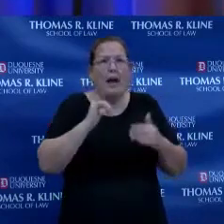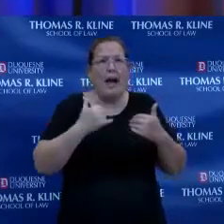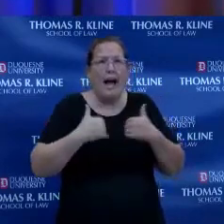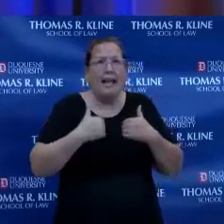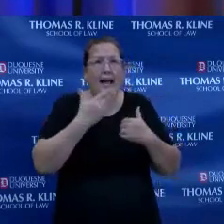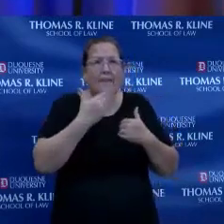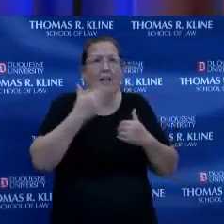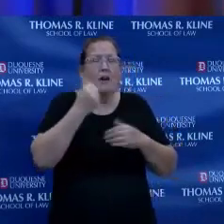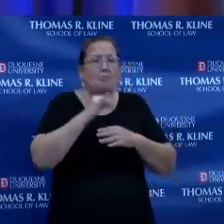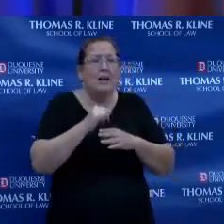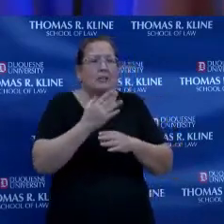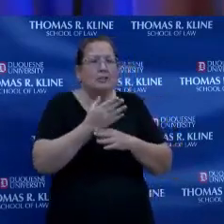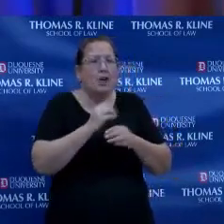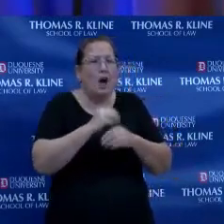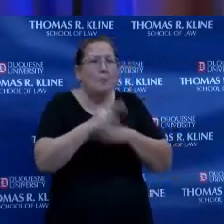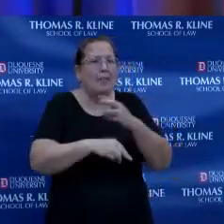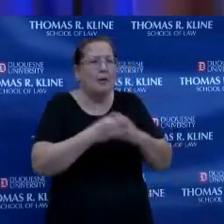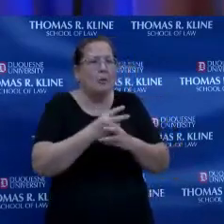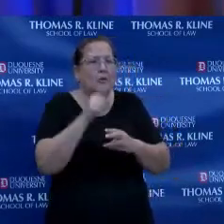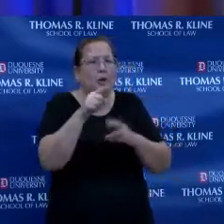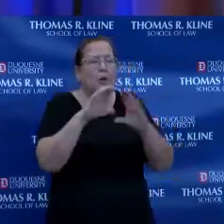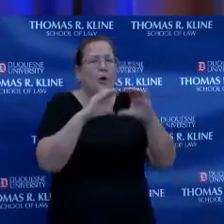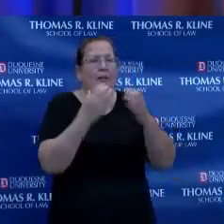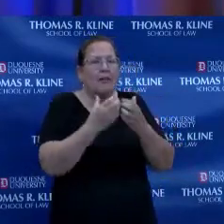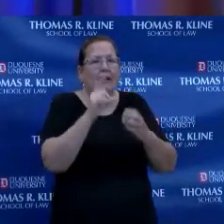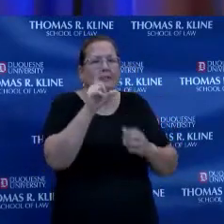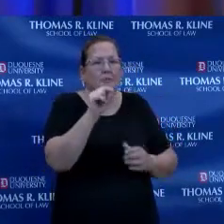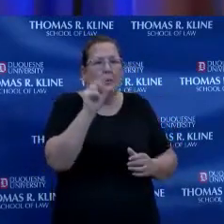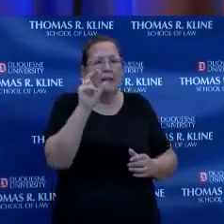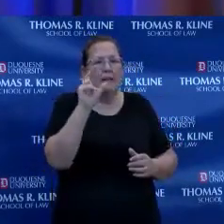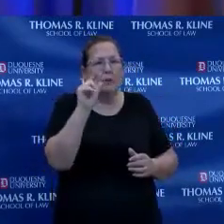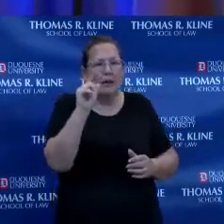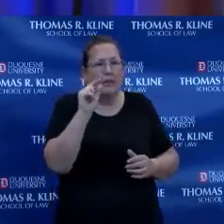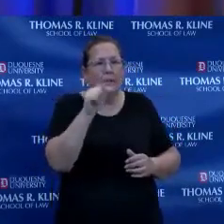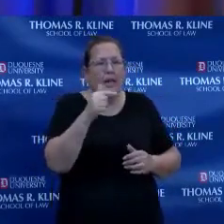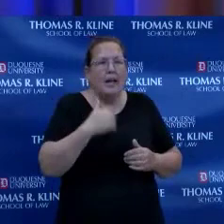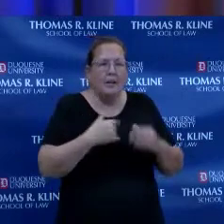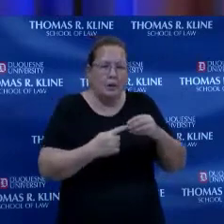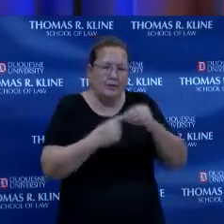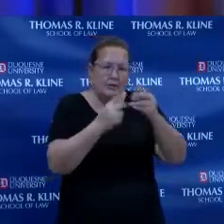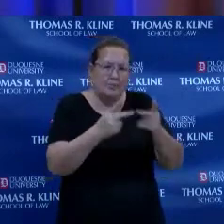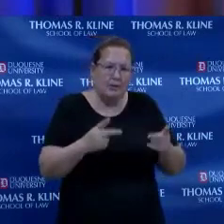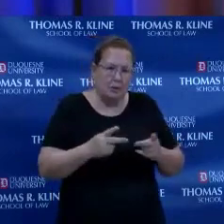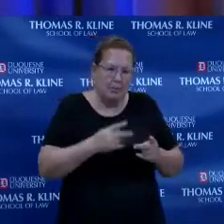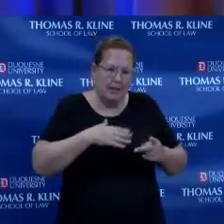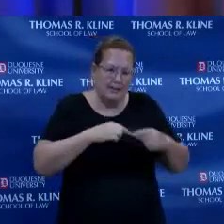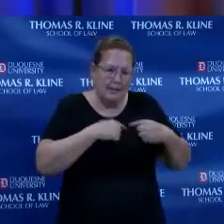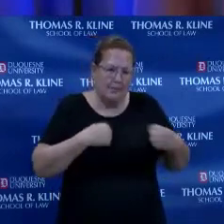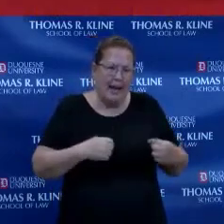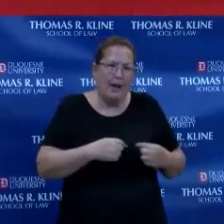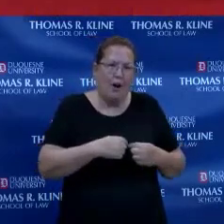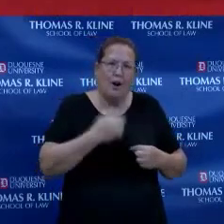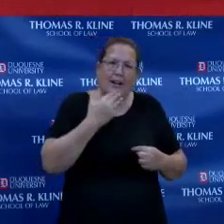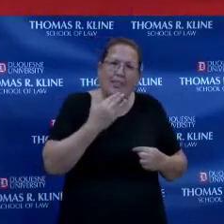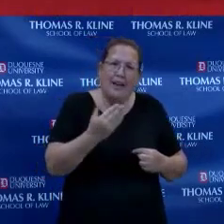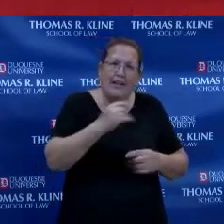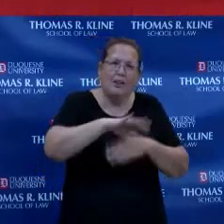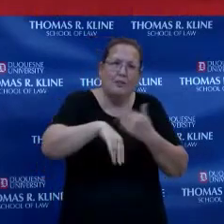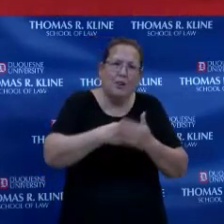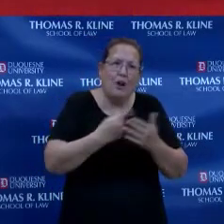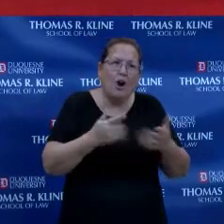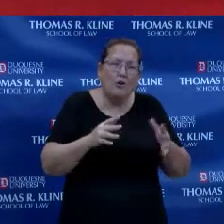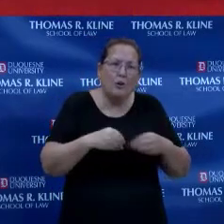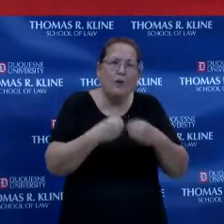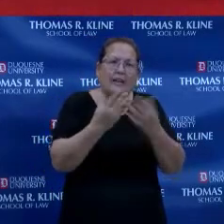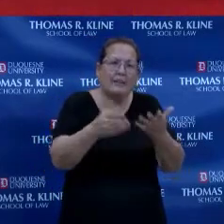world. You are the class of 2023 and will always have a very special place in my heart. Thank you for all that you have given to each